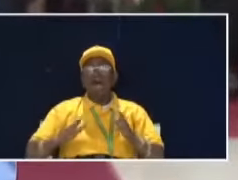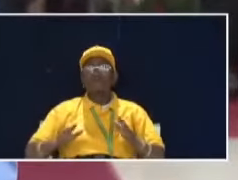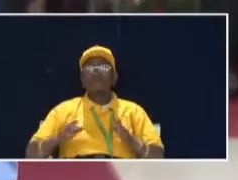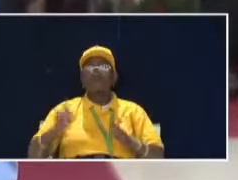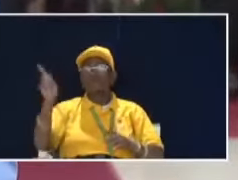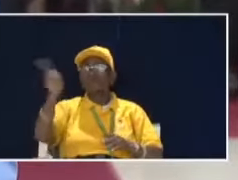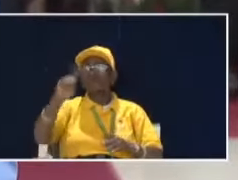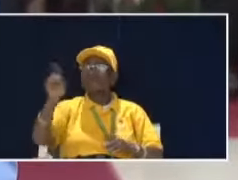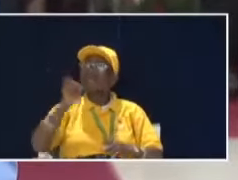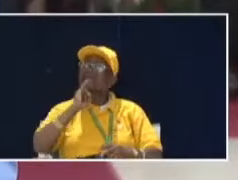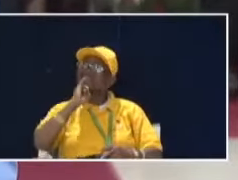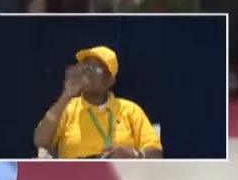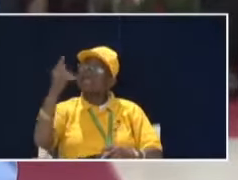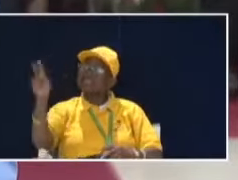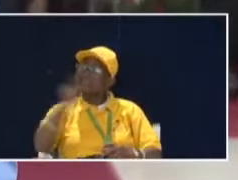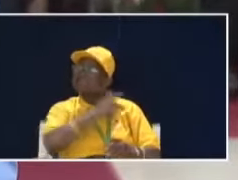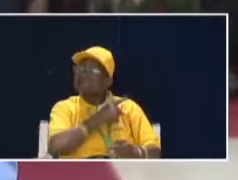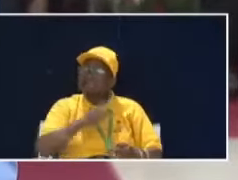Where is the king?